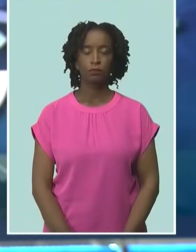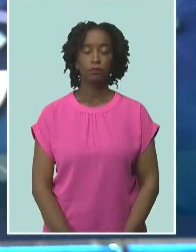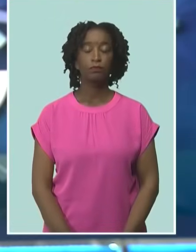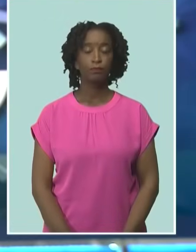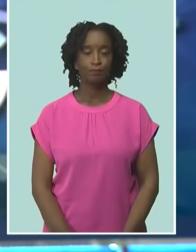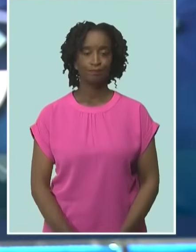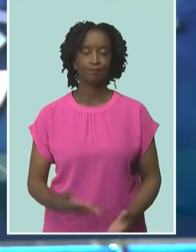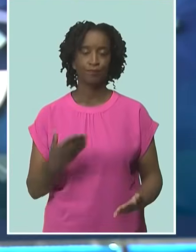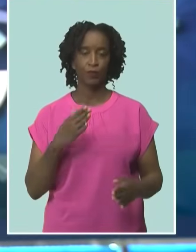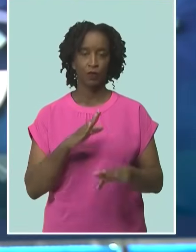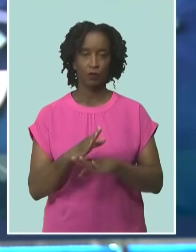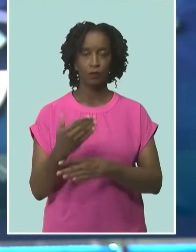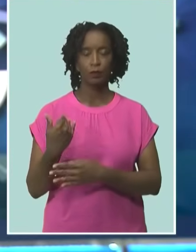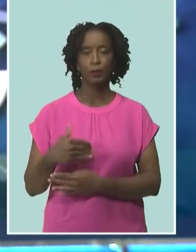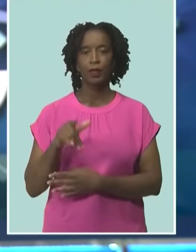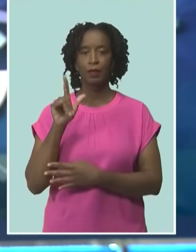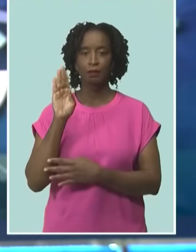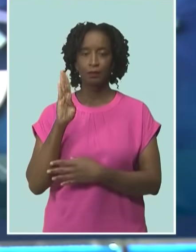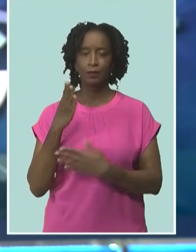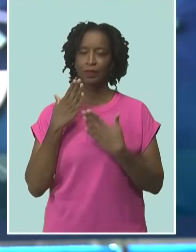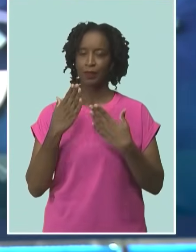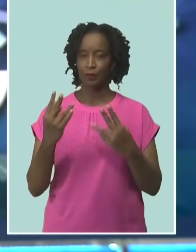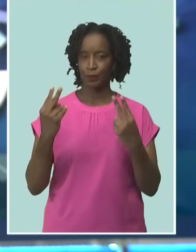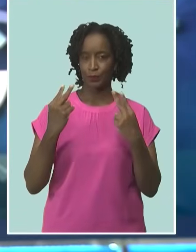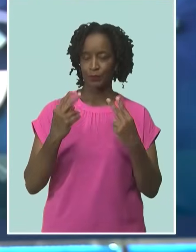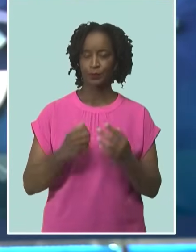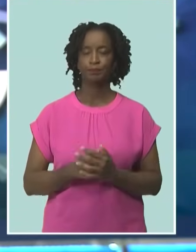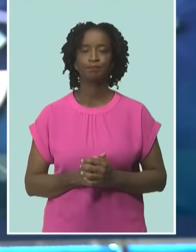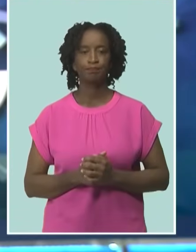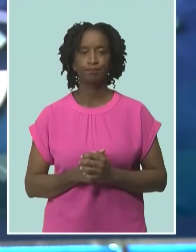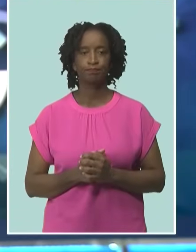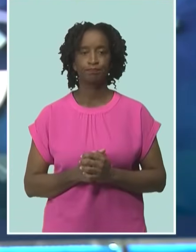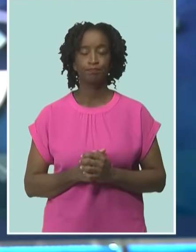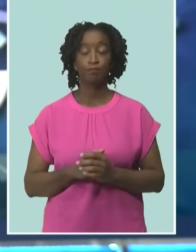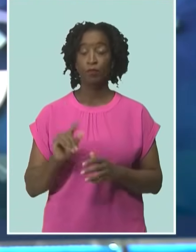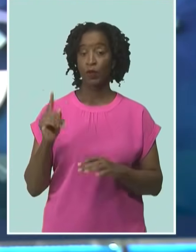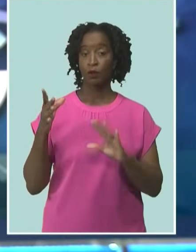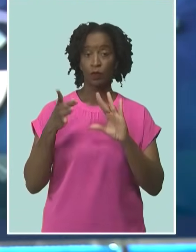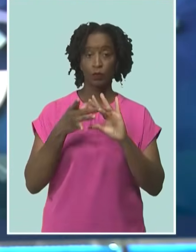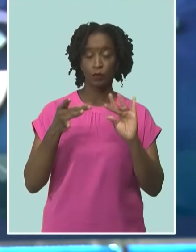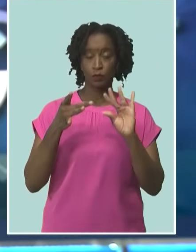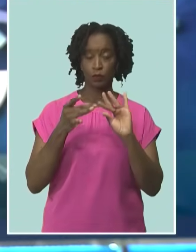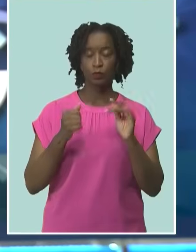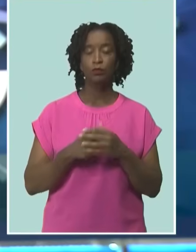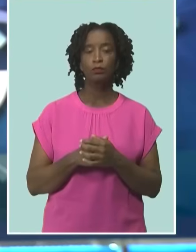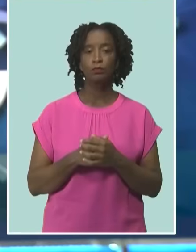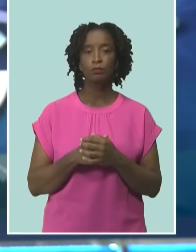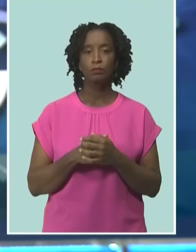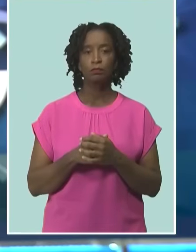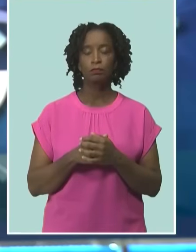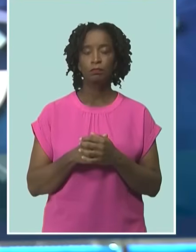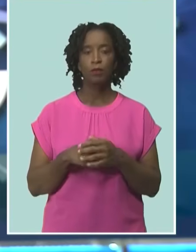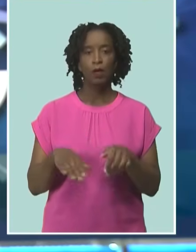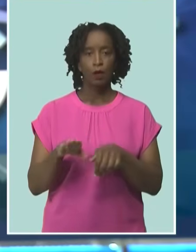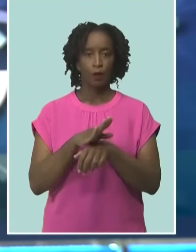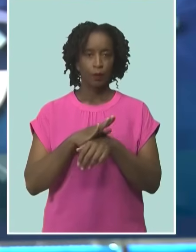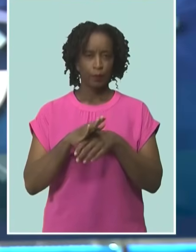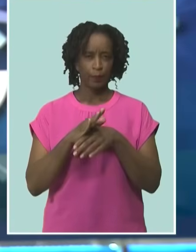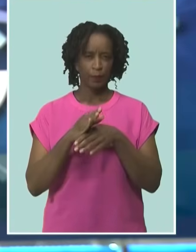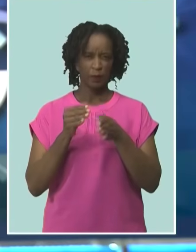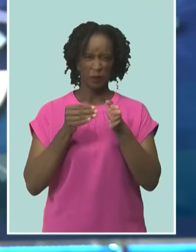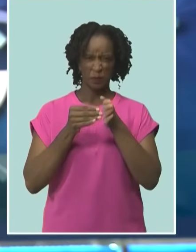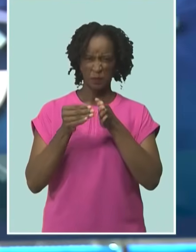Good evening, I'm Lisa Broom. Thank you so much for tuning in. In our top story tonight, a multi-million Barbados dollar development investment